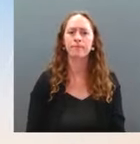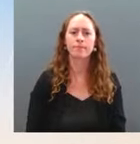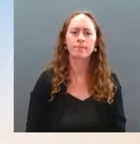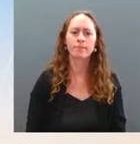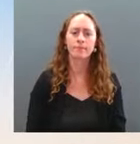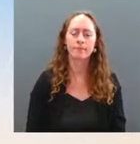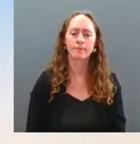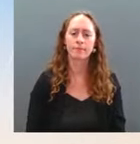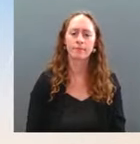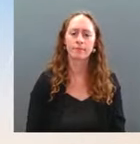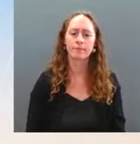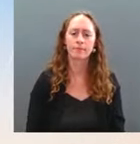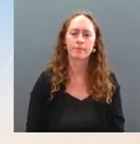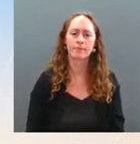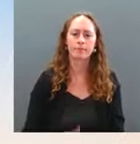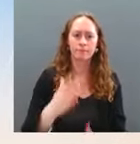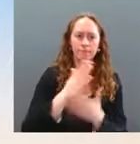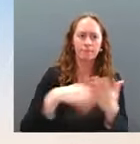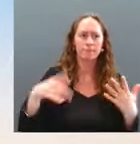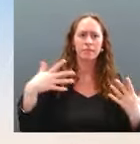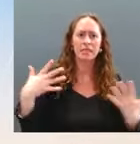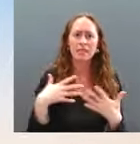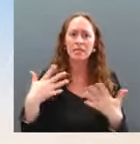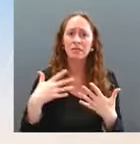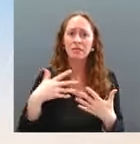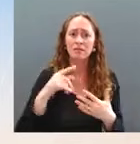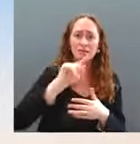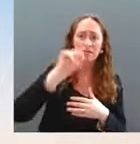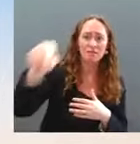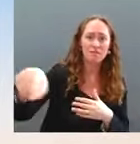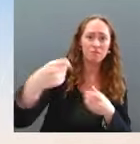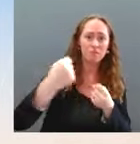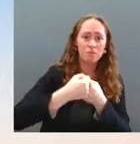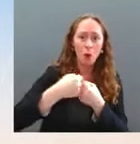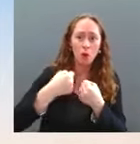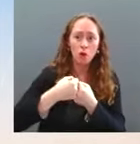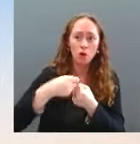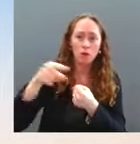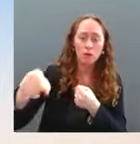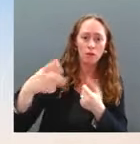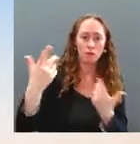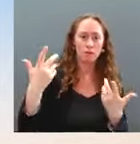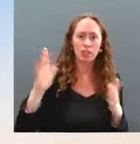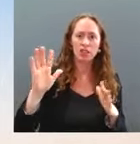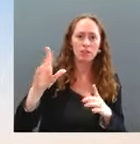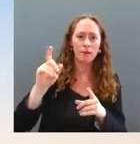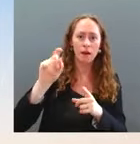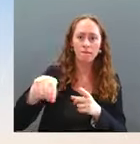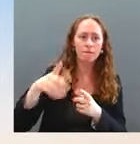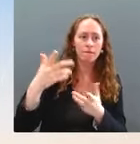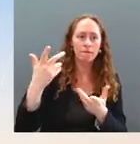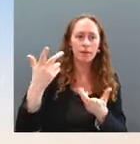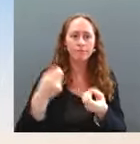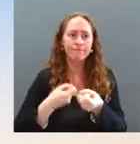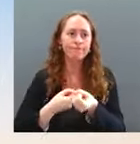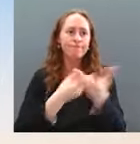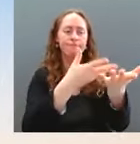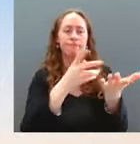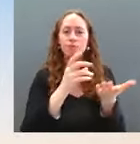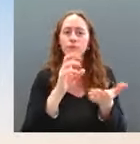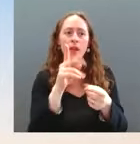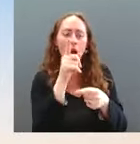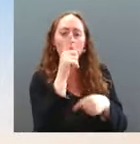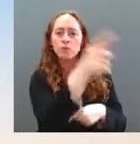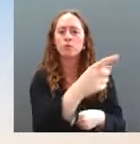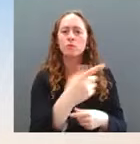discussed. You know, we are still implementing Title 42 at the border for anyone who comes to the border, and we're working toward